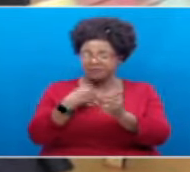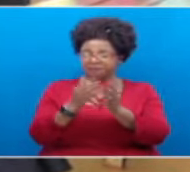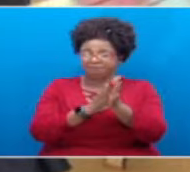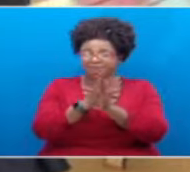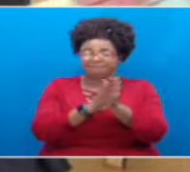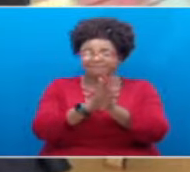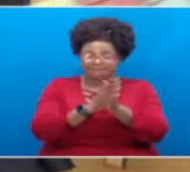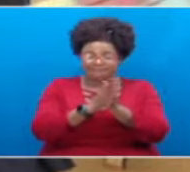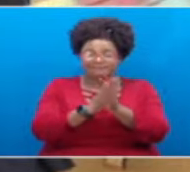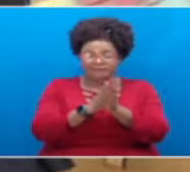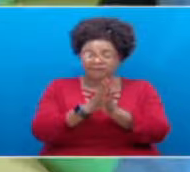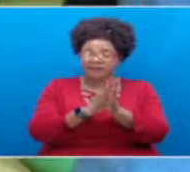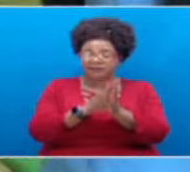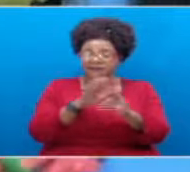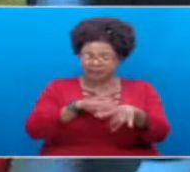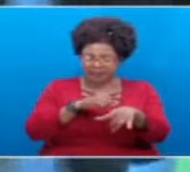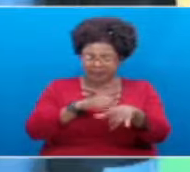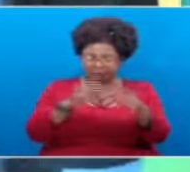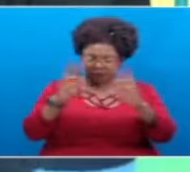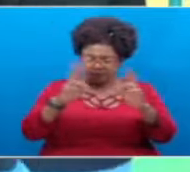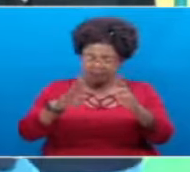ikifika nikuje.